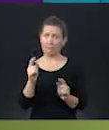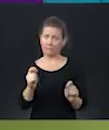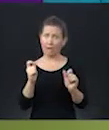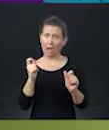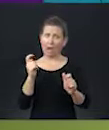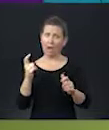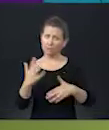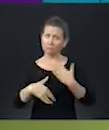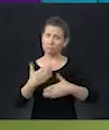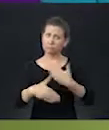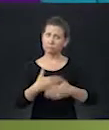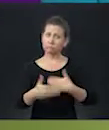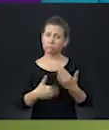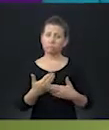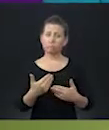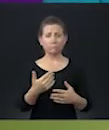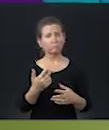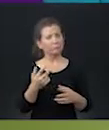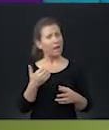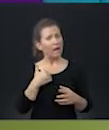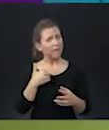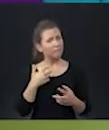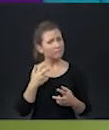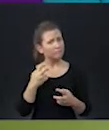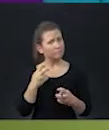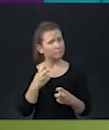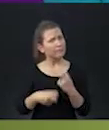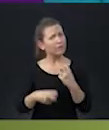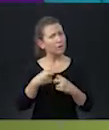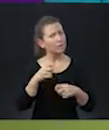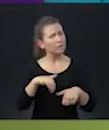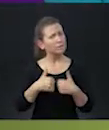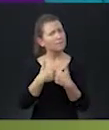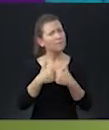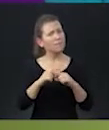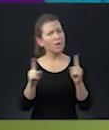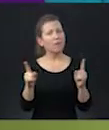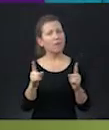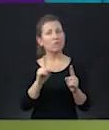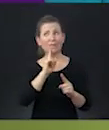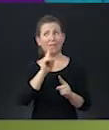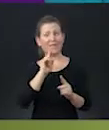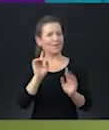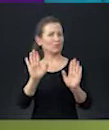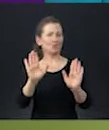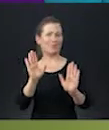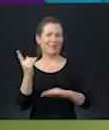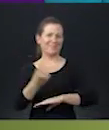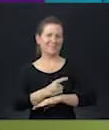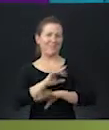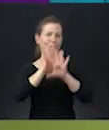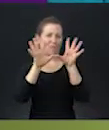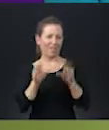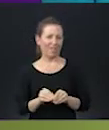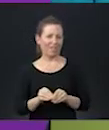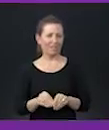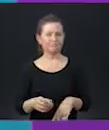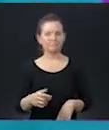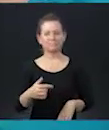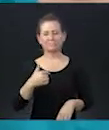company that is fast moving pace, I found my difficulties, but at the end, it's a great day